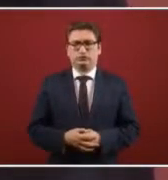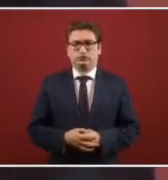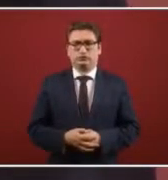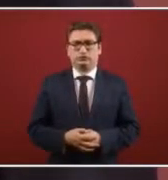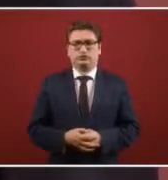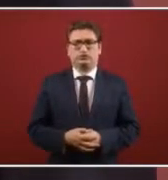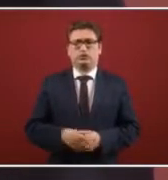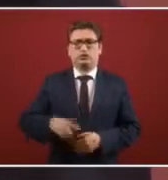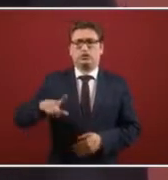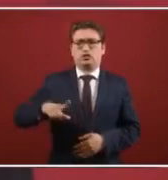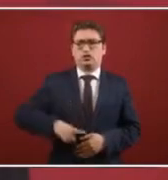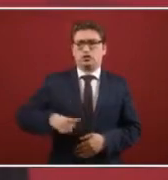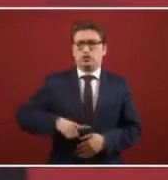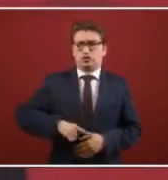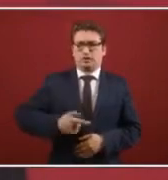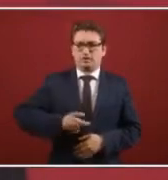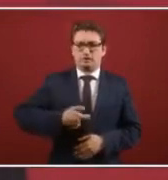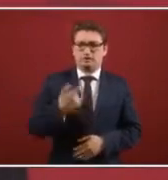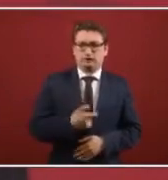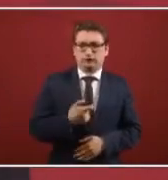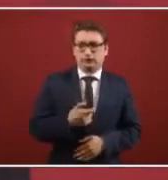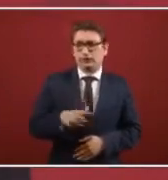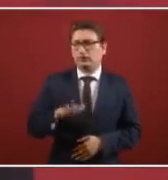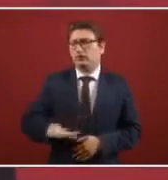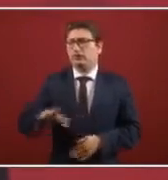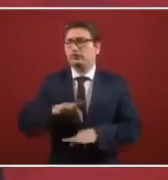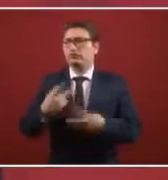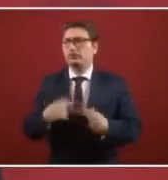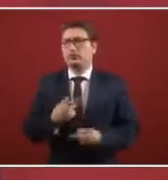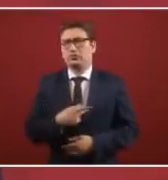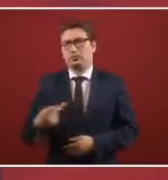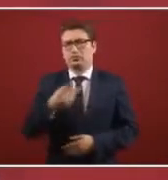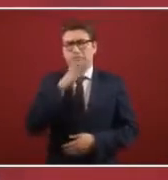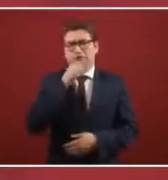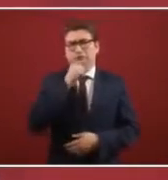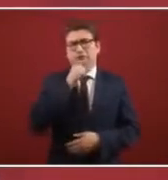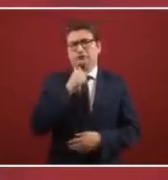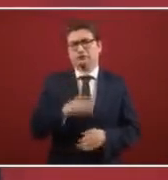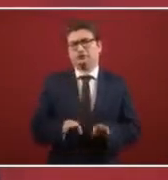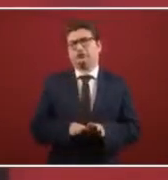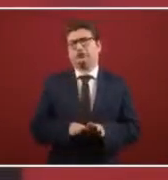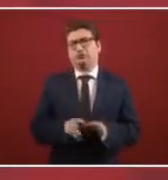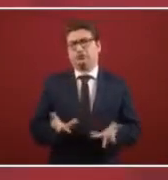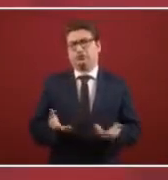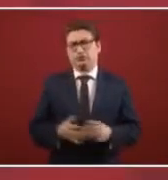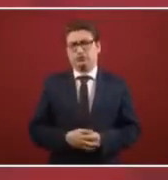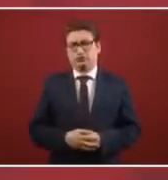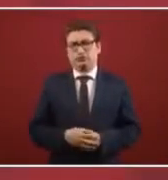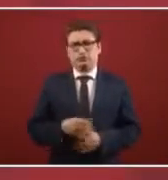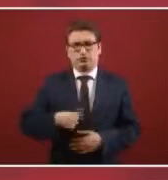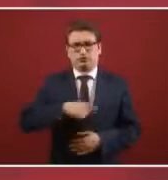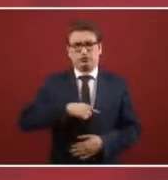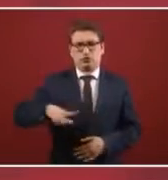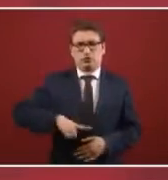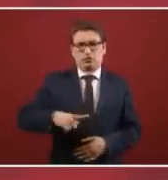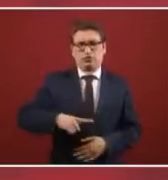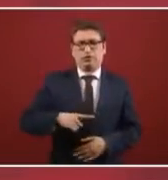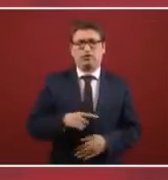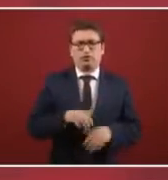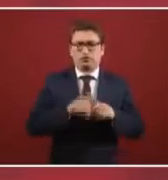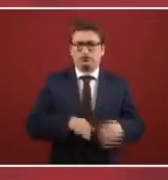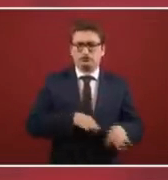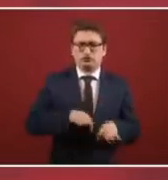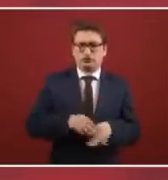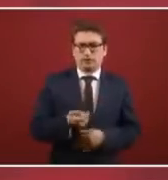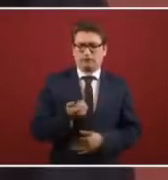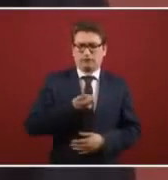You cannot have a rich government with poor people. How could that be? vamos a estar ganando How are we going to be making